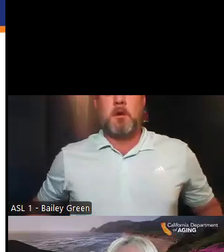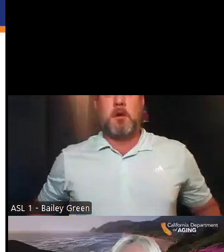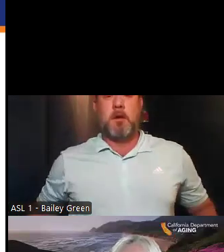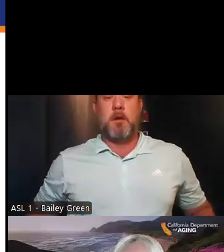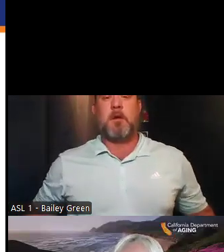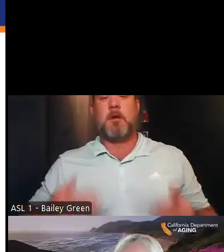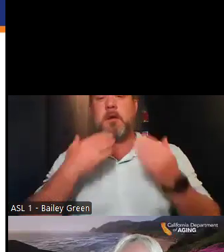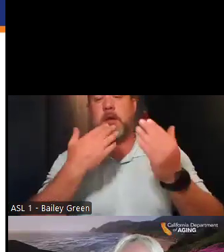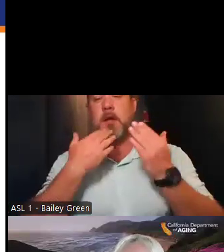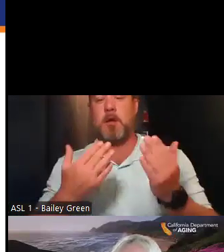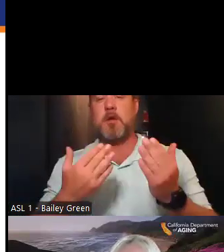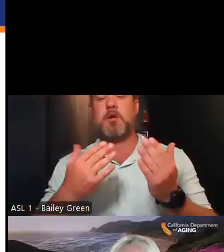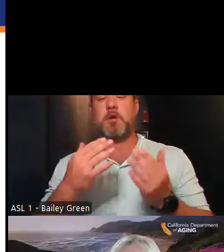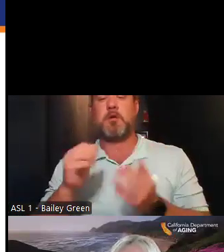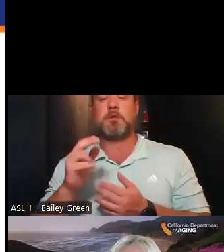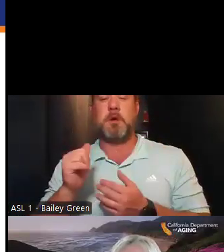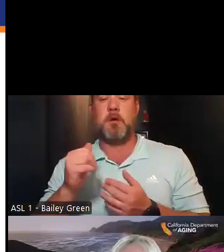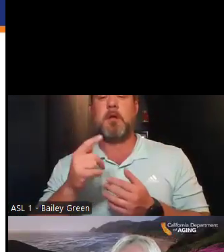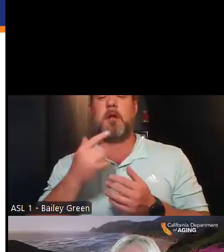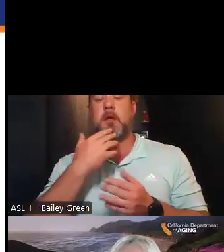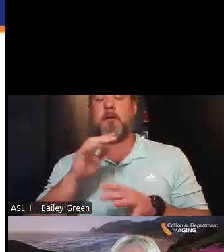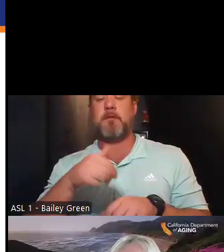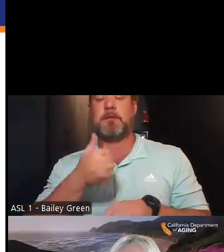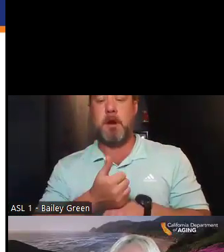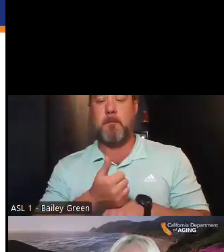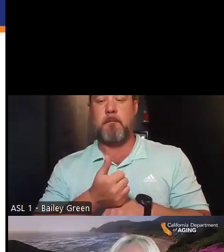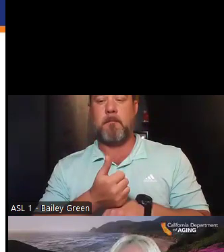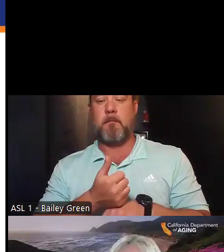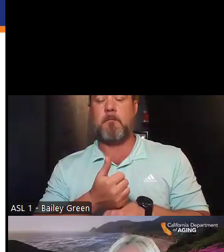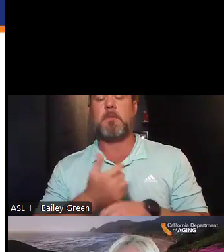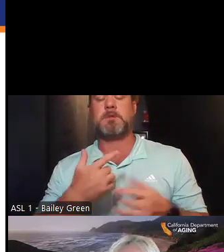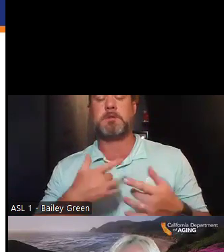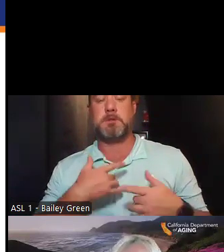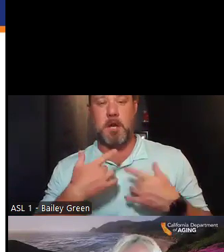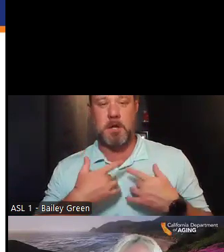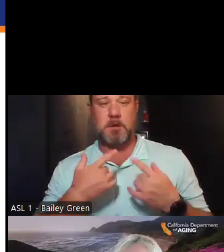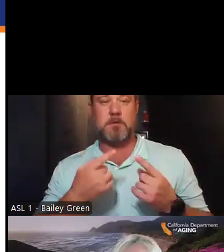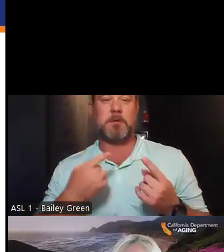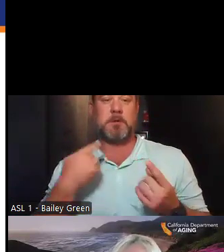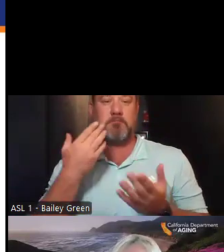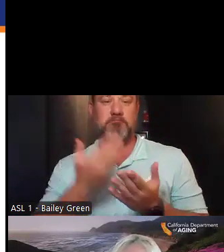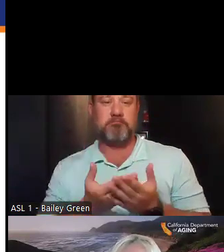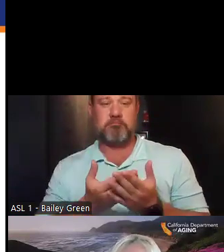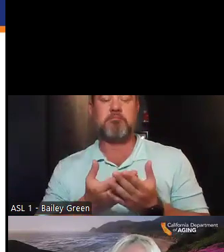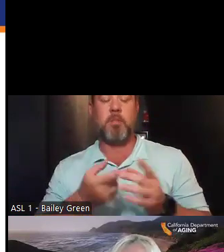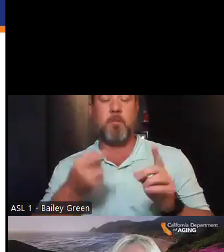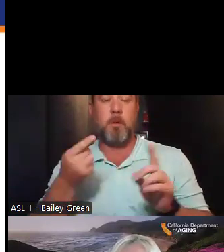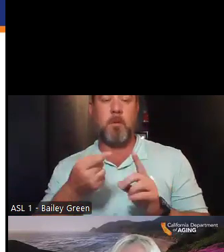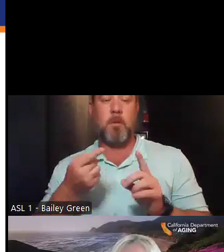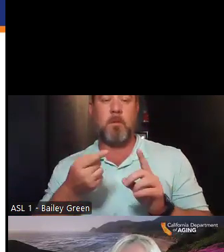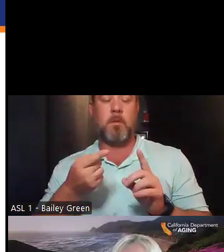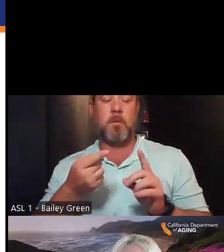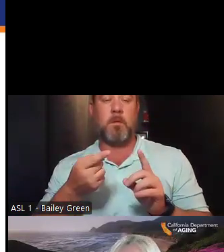Sarah. And thank you for setting it up. It's really exciting to be at this point where we're able to go over